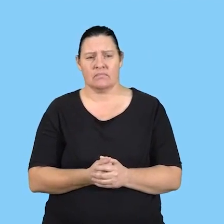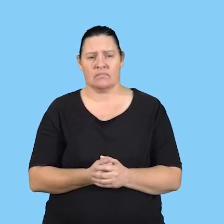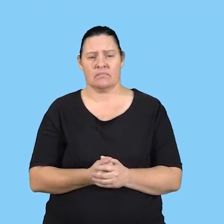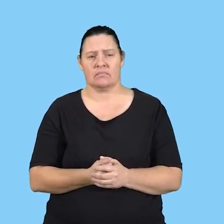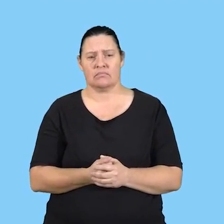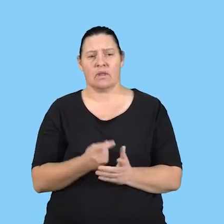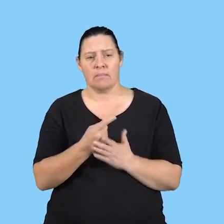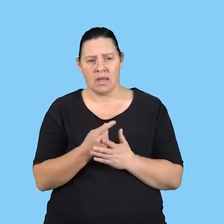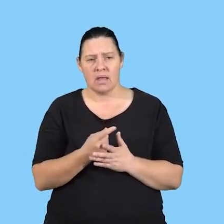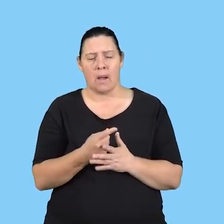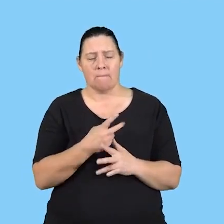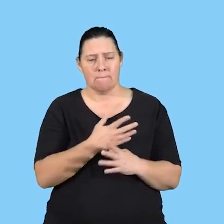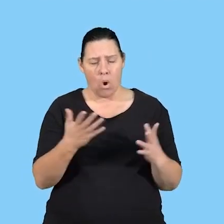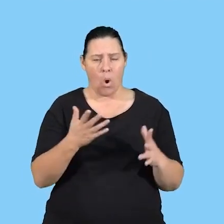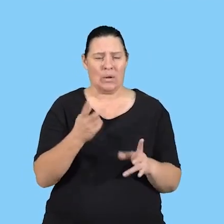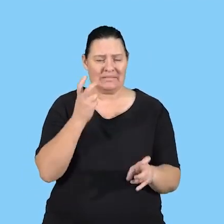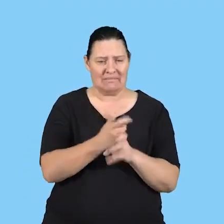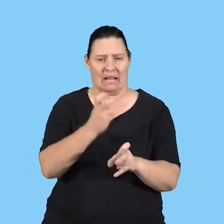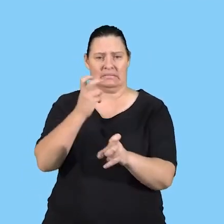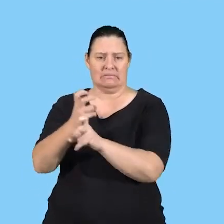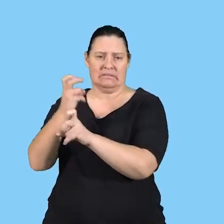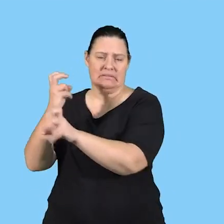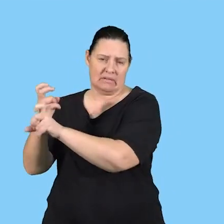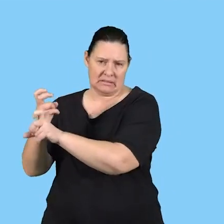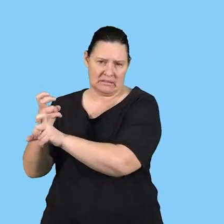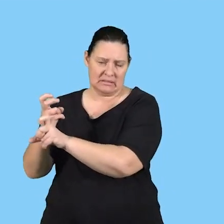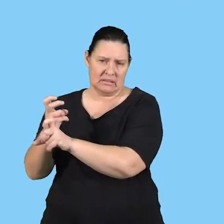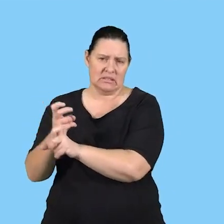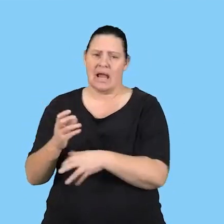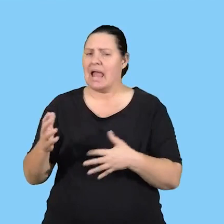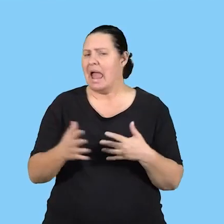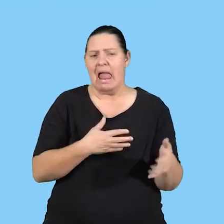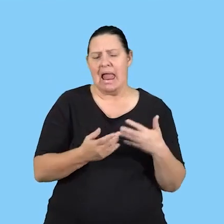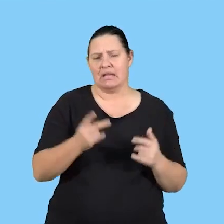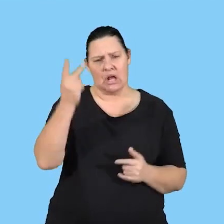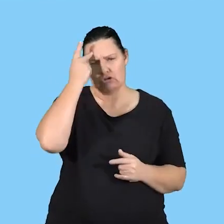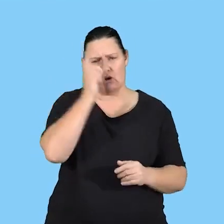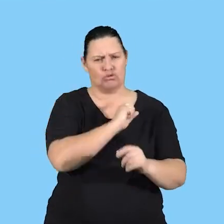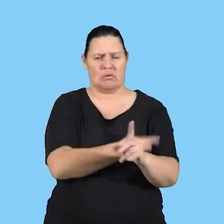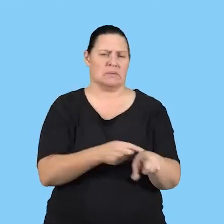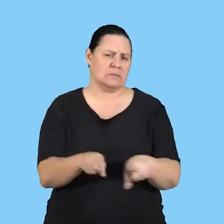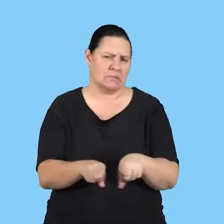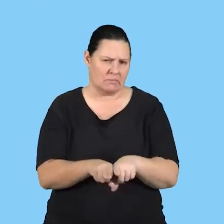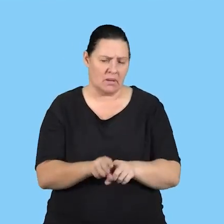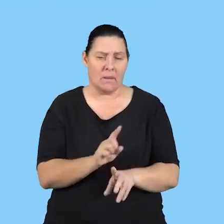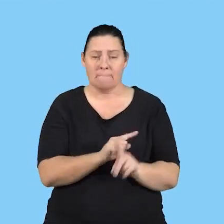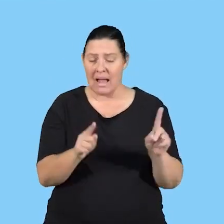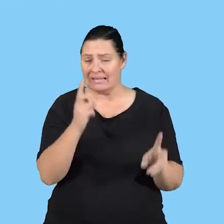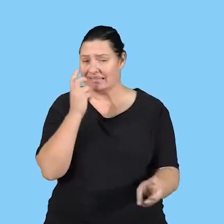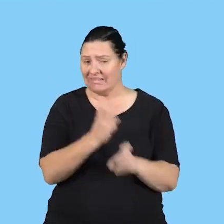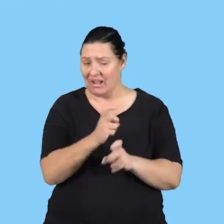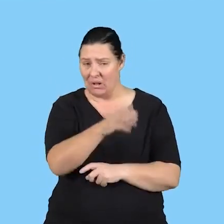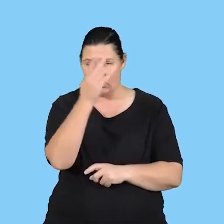It gets progressively difficult as in any knowledge strand. But the difficulty with this